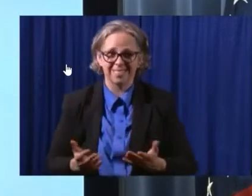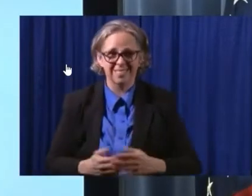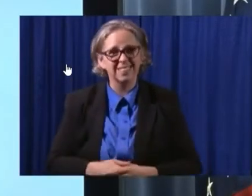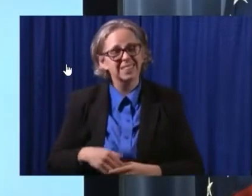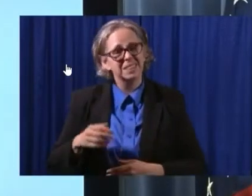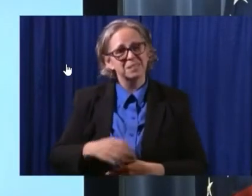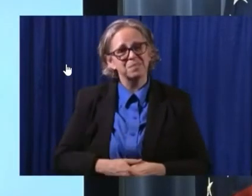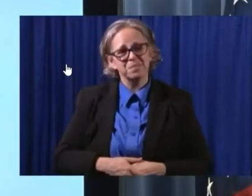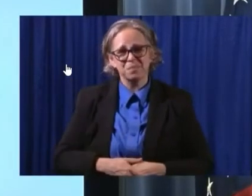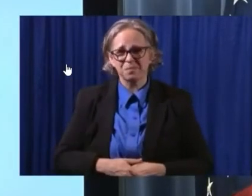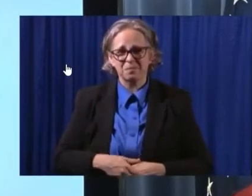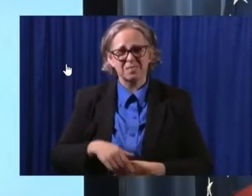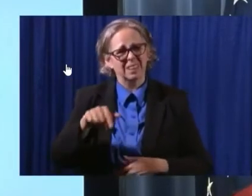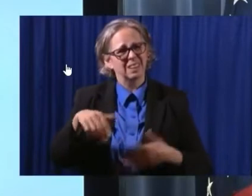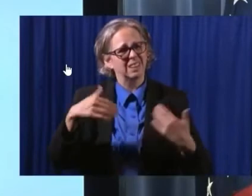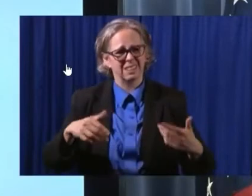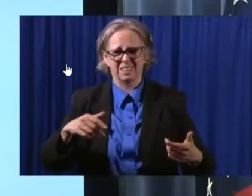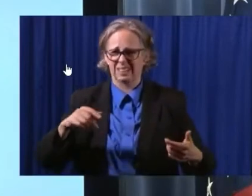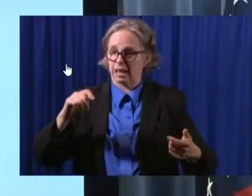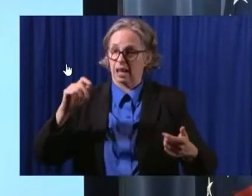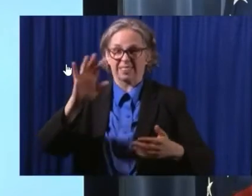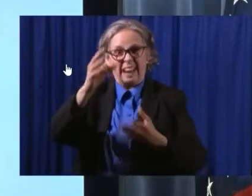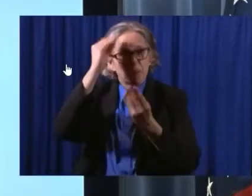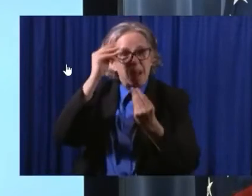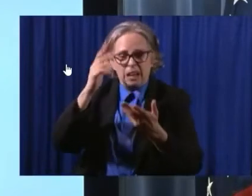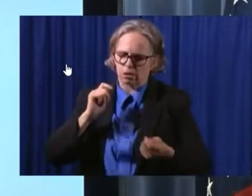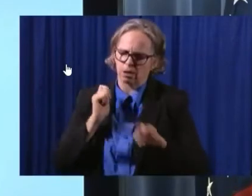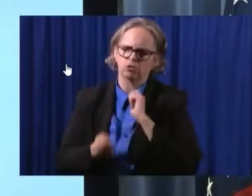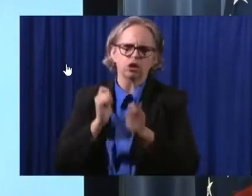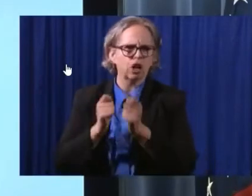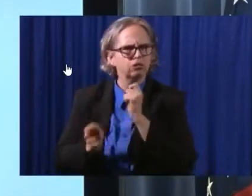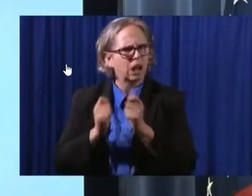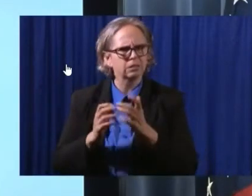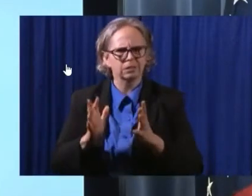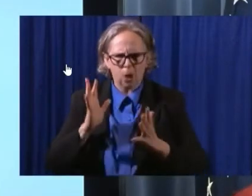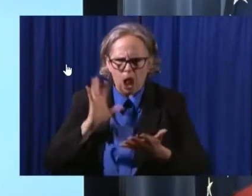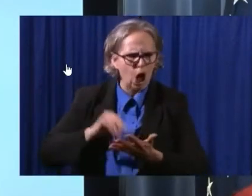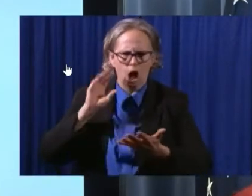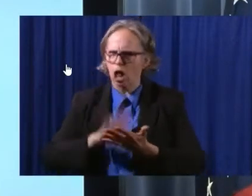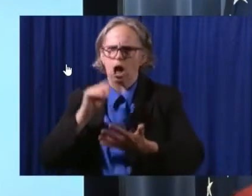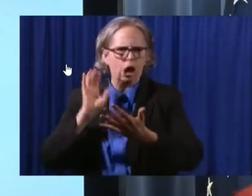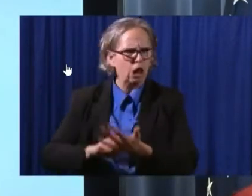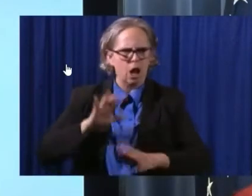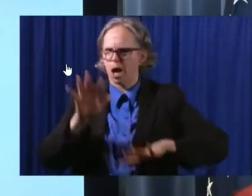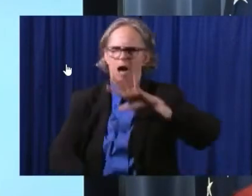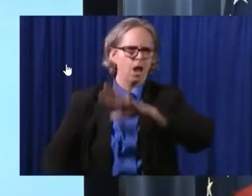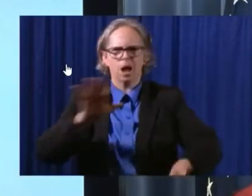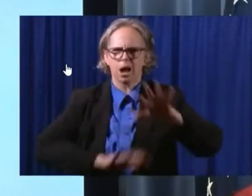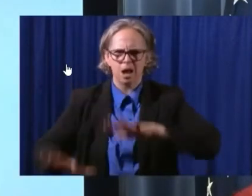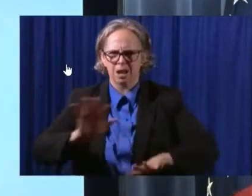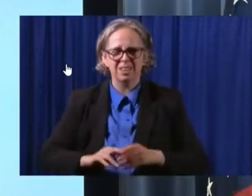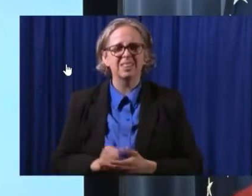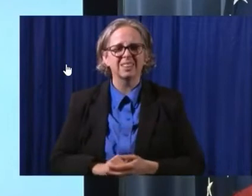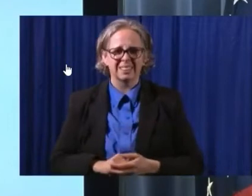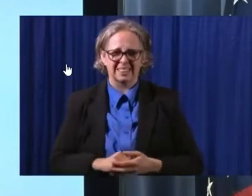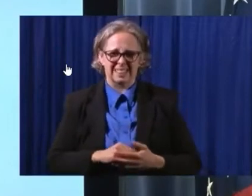What's reasonable right now and what's working now may not be the same come October, especially when we start to see cases of